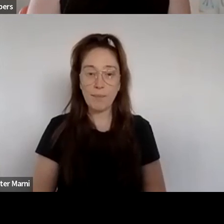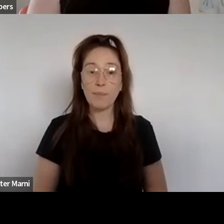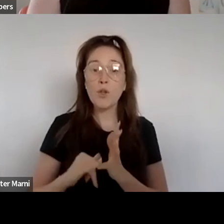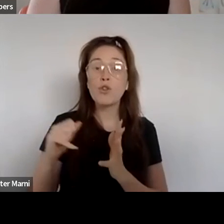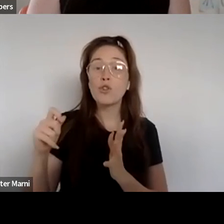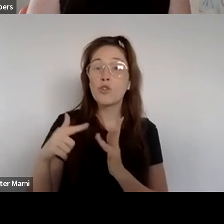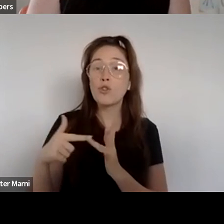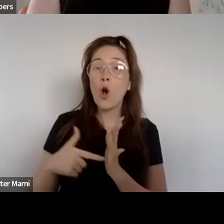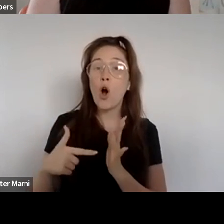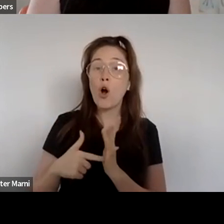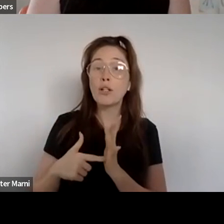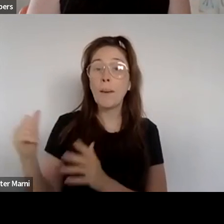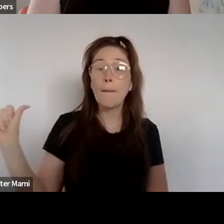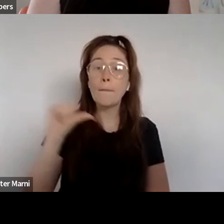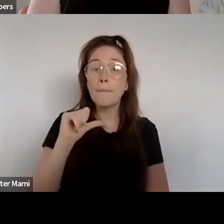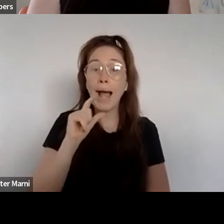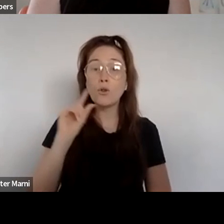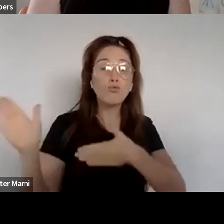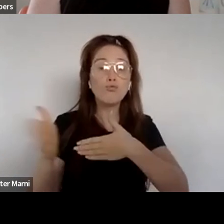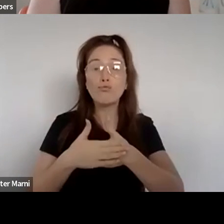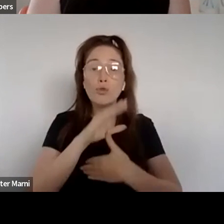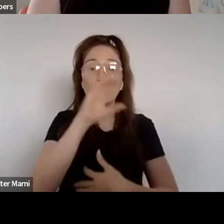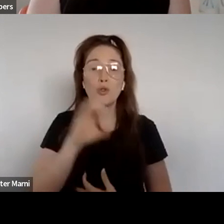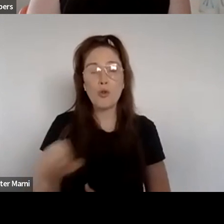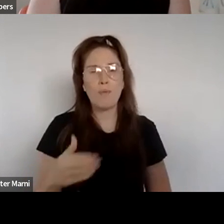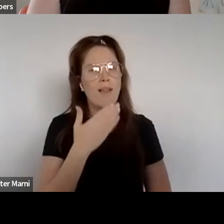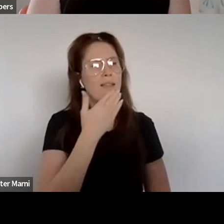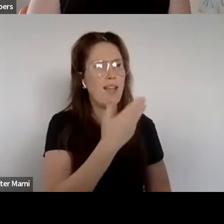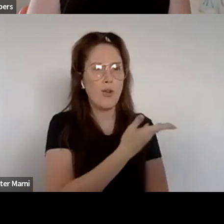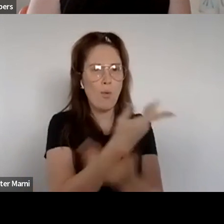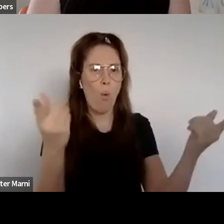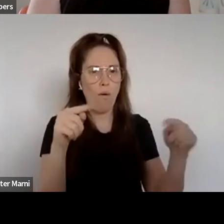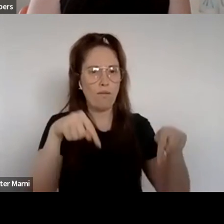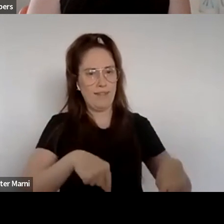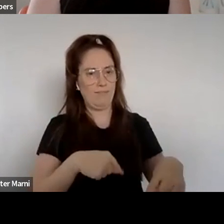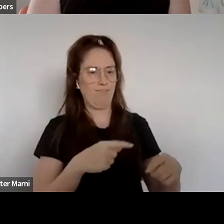on screen now and to bring things to a close. And thank you, everybody, for this wonderful conversation.